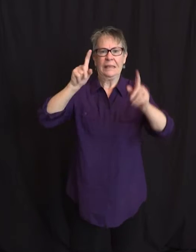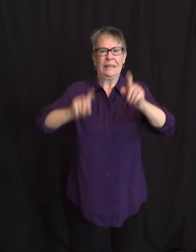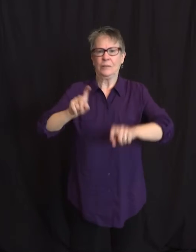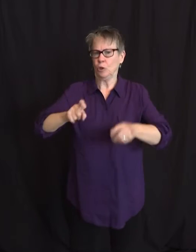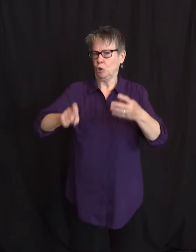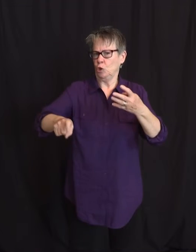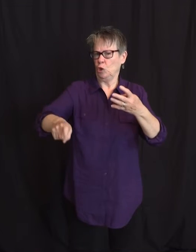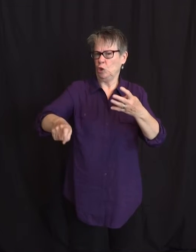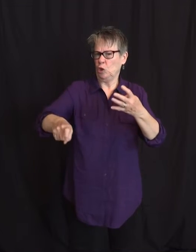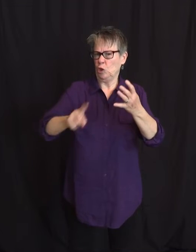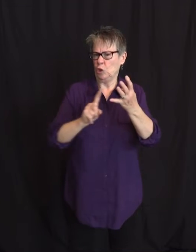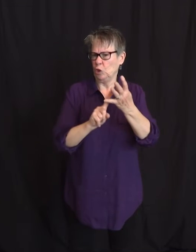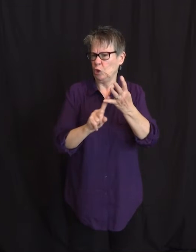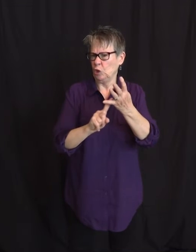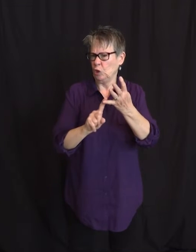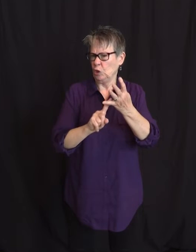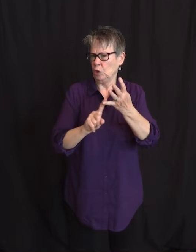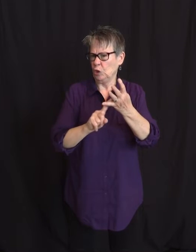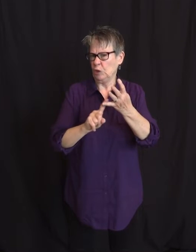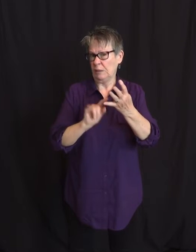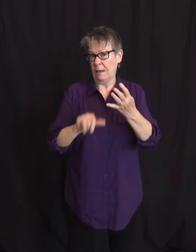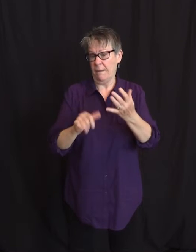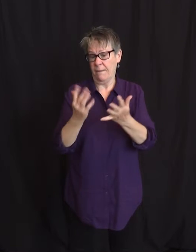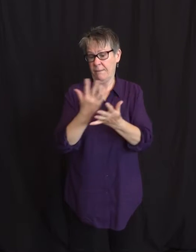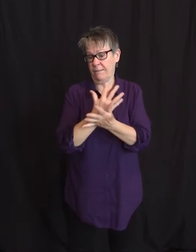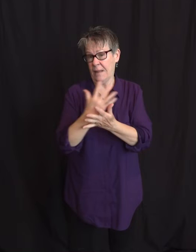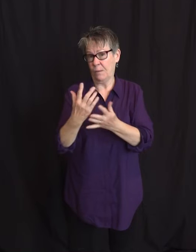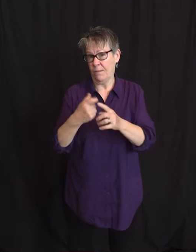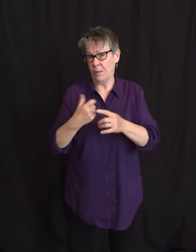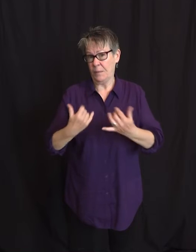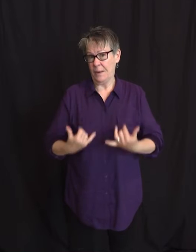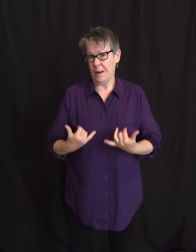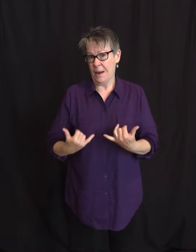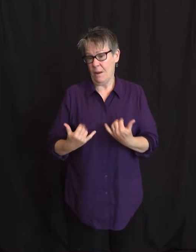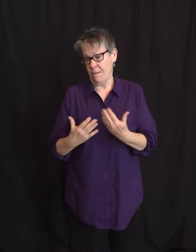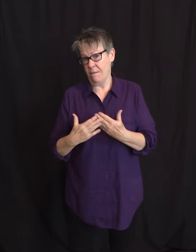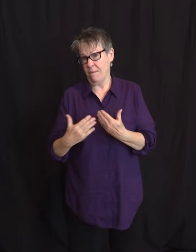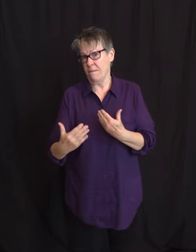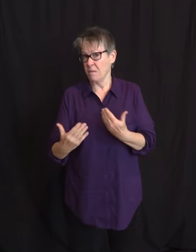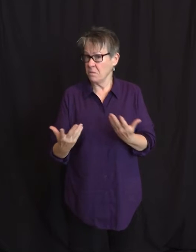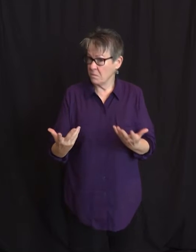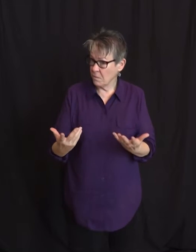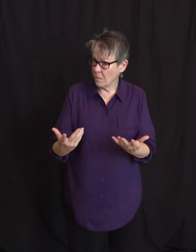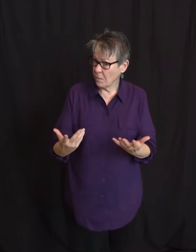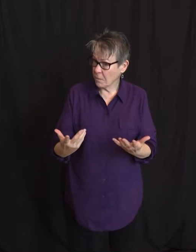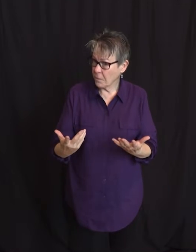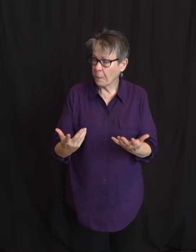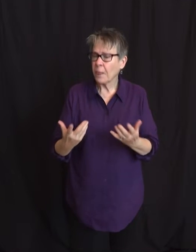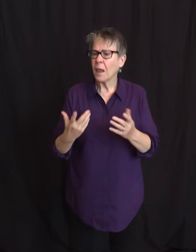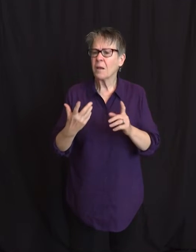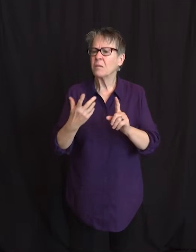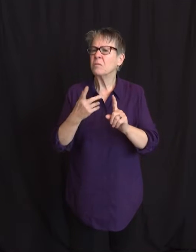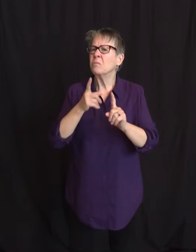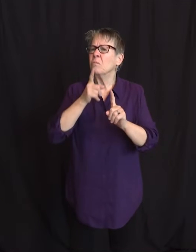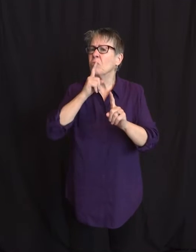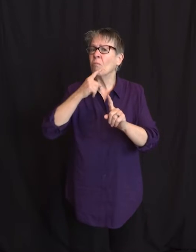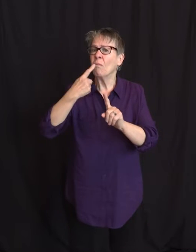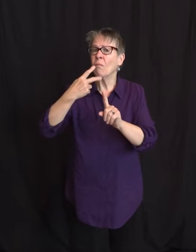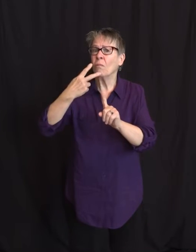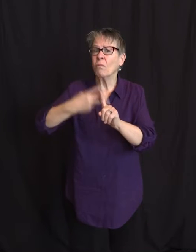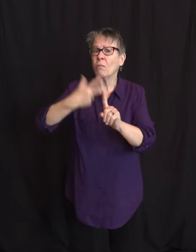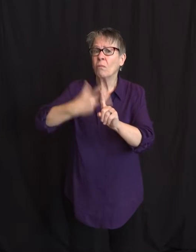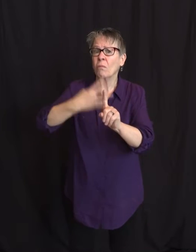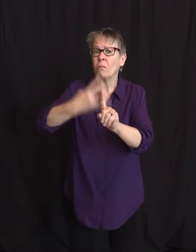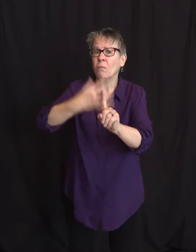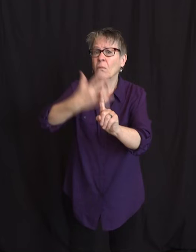it. So I would not say it's a number of months, but I also would remind folks that these viruses come back. Even if we do